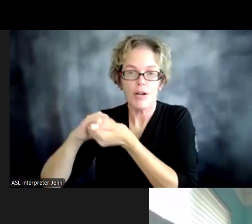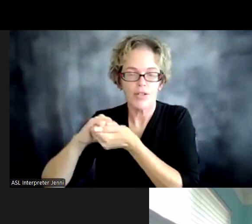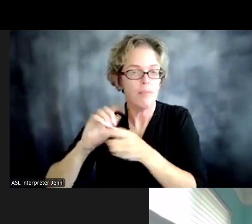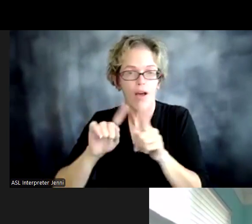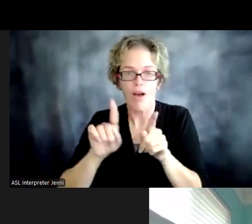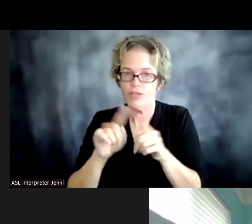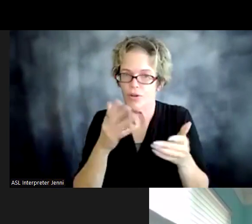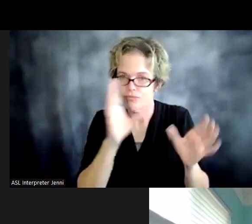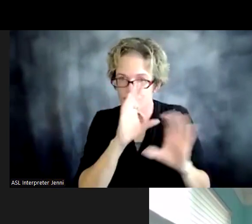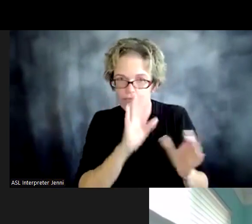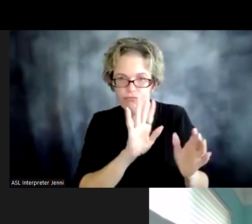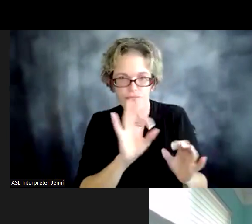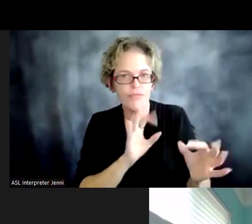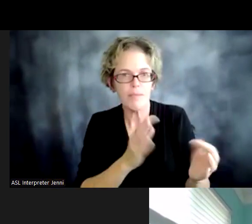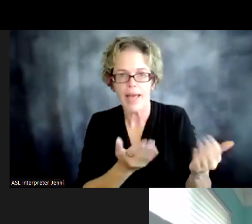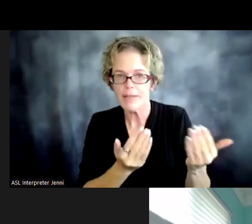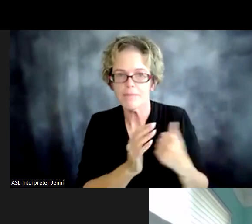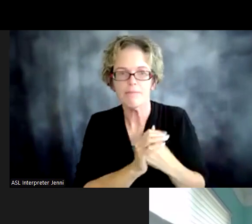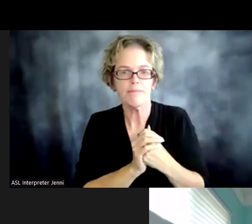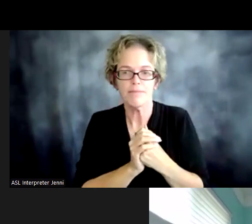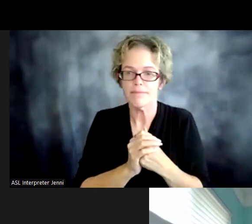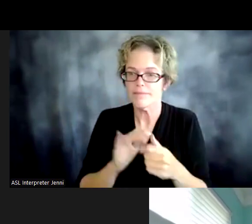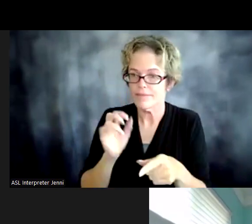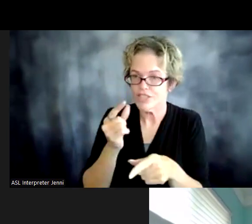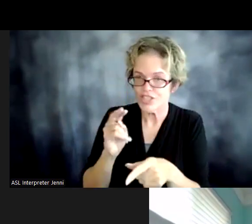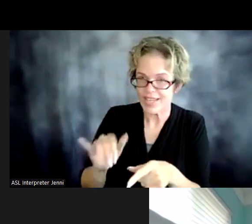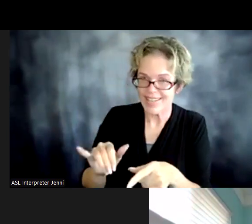well. Jenny, any thoughts there?